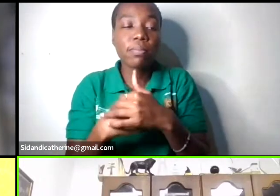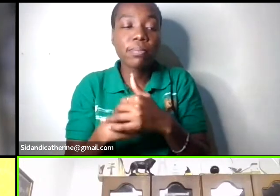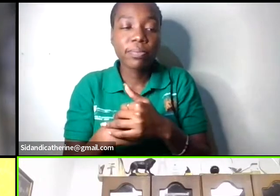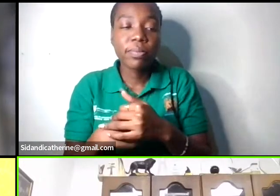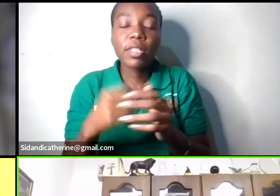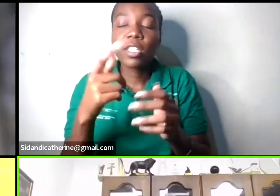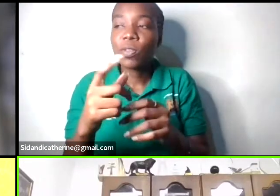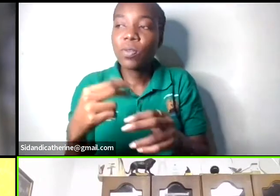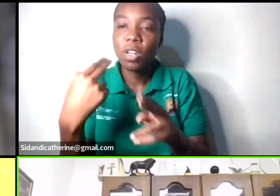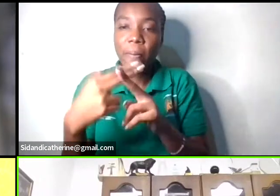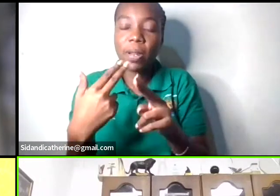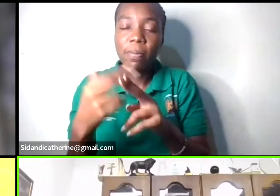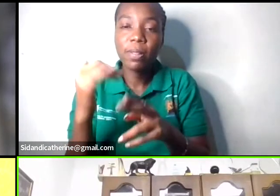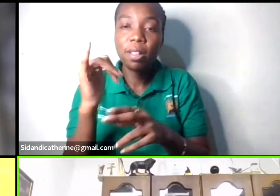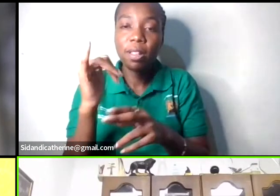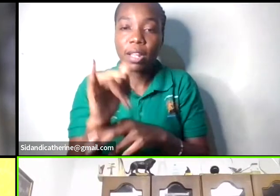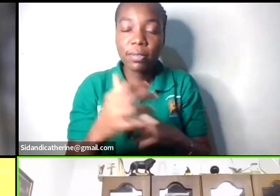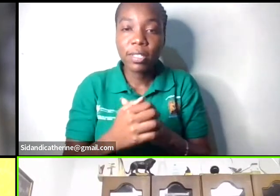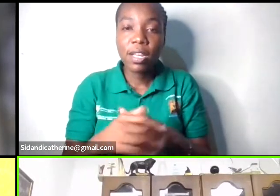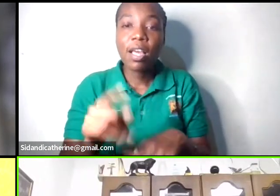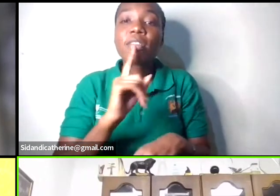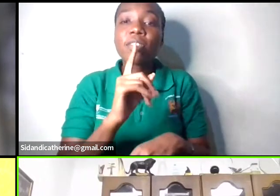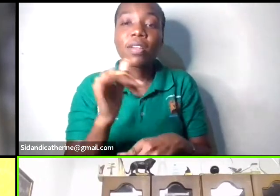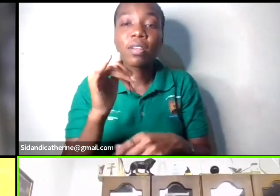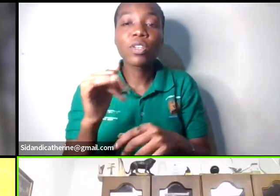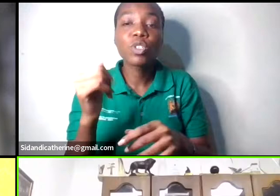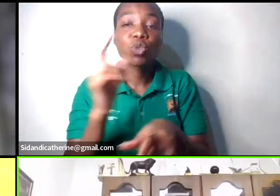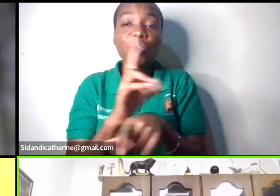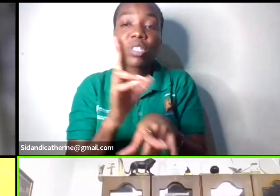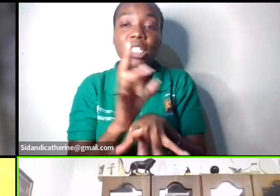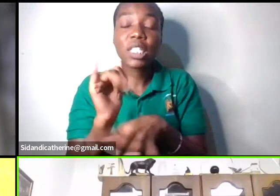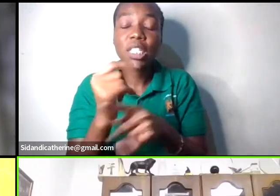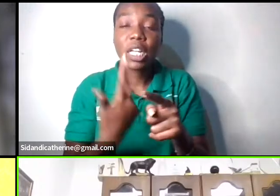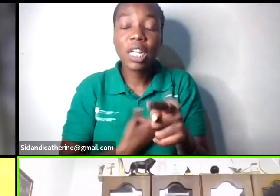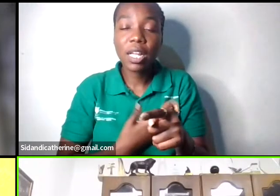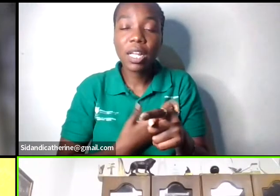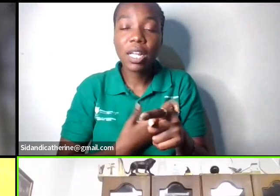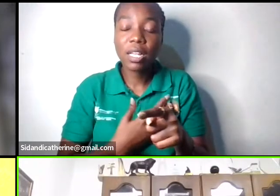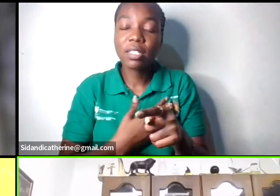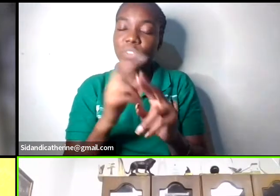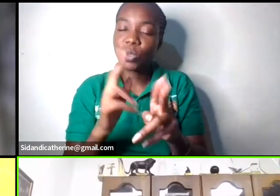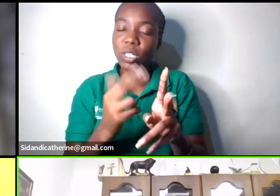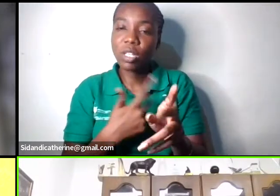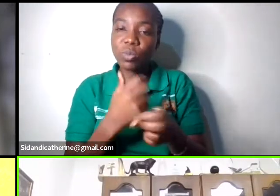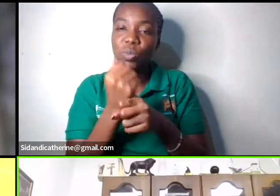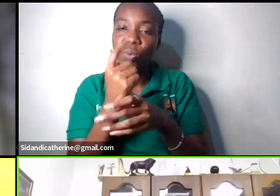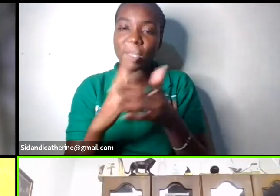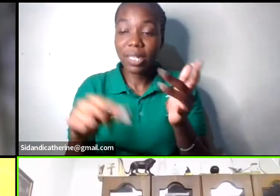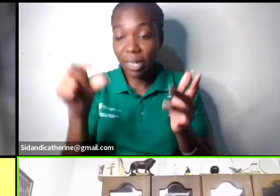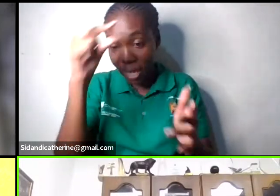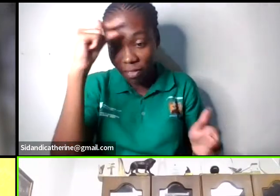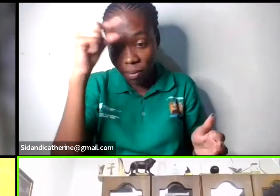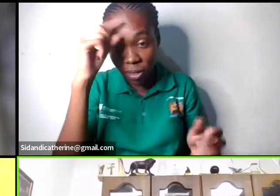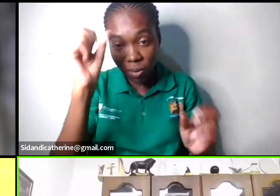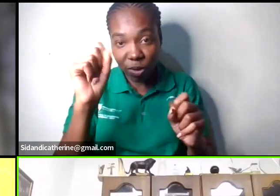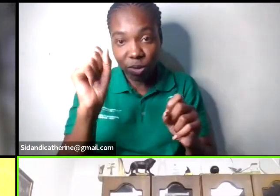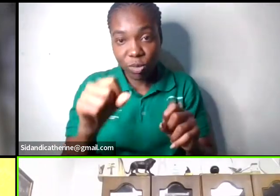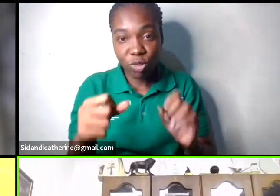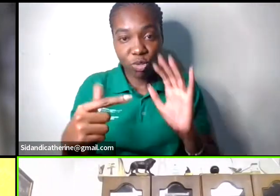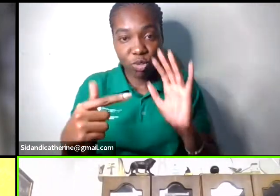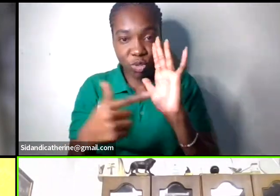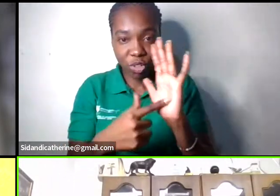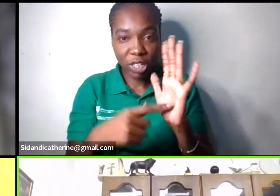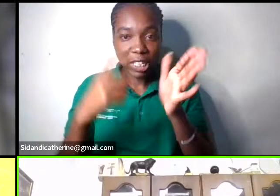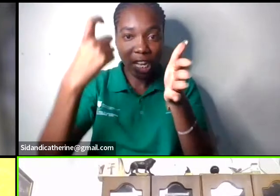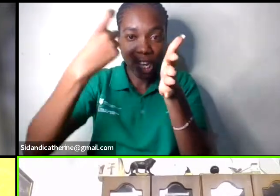it. So these utilities, ordinarily, the government would provide using the taxes that